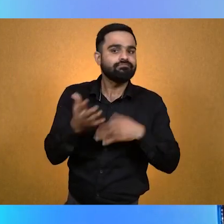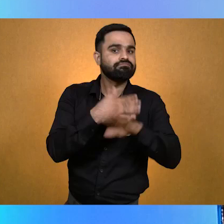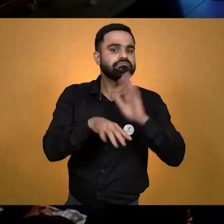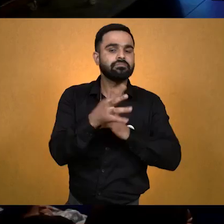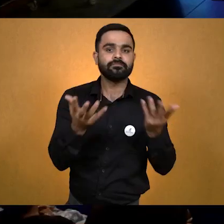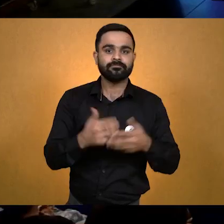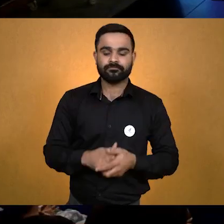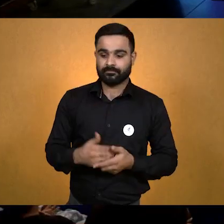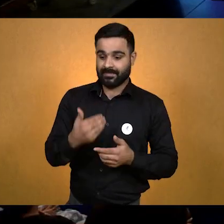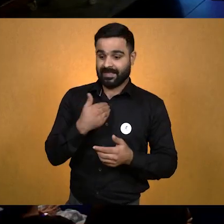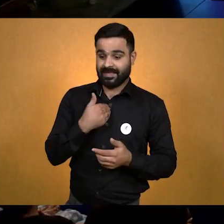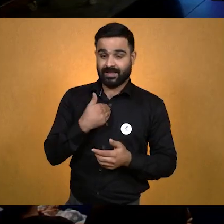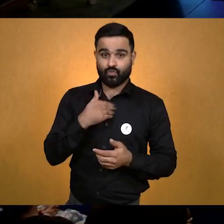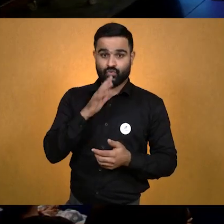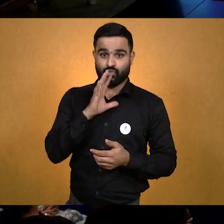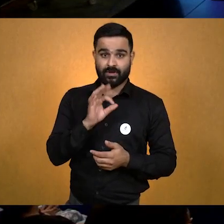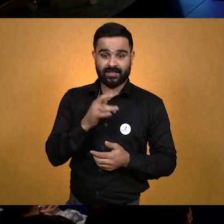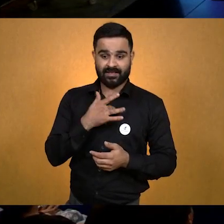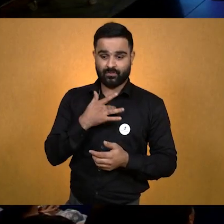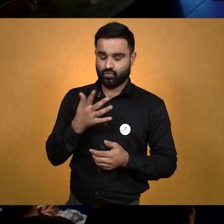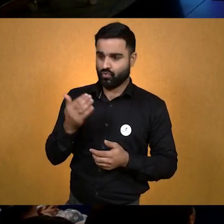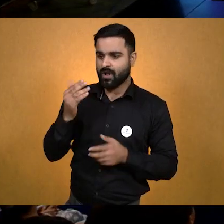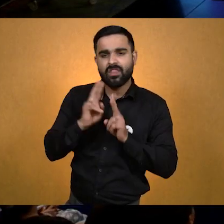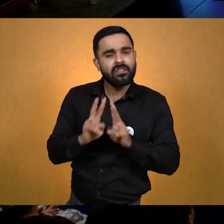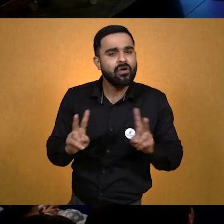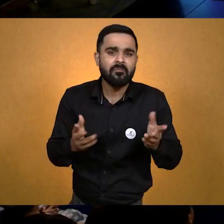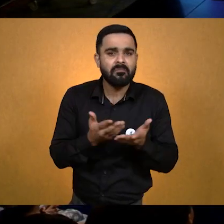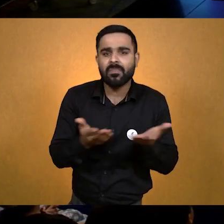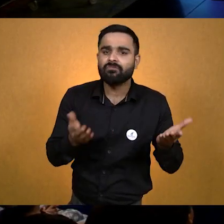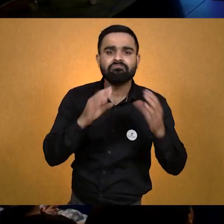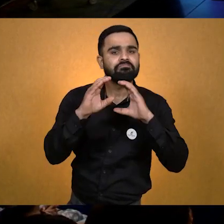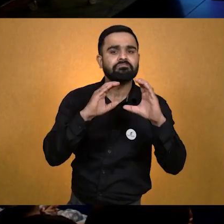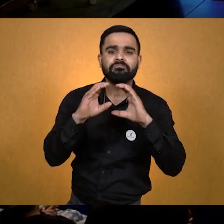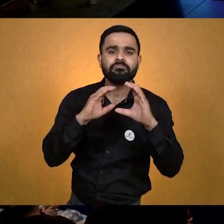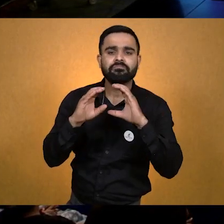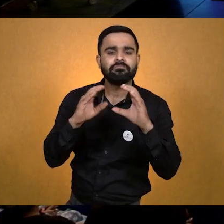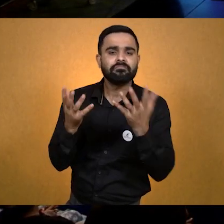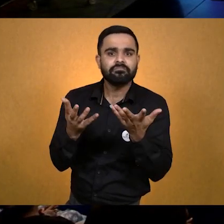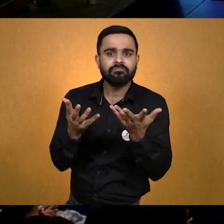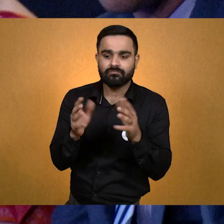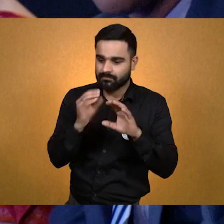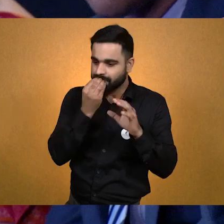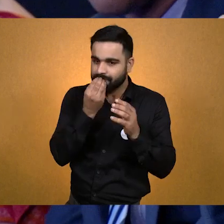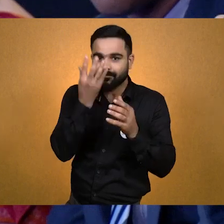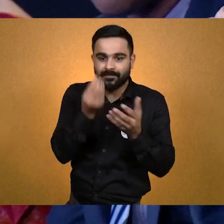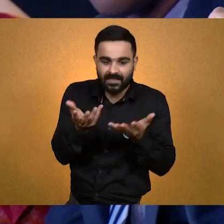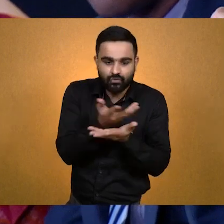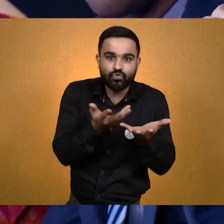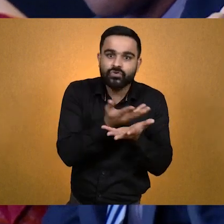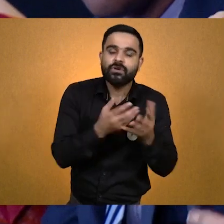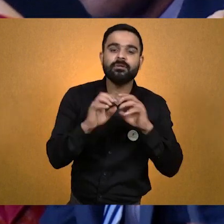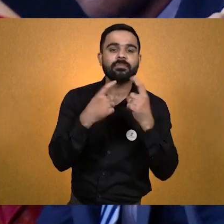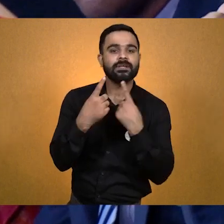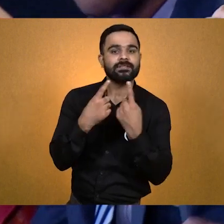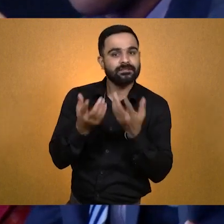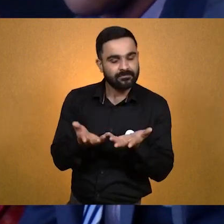disability? So I really think that this really normalizes the conversation. It makes it a dinner table conversation for everyone.